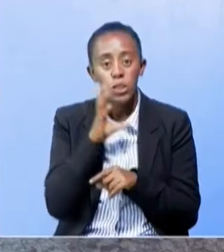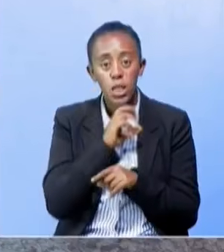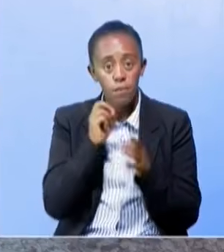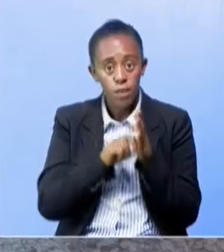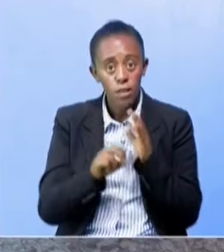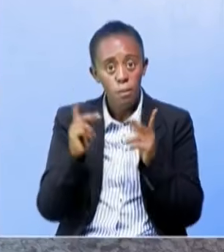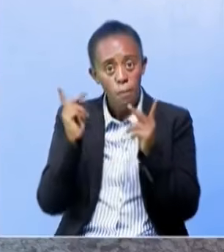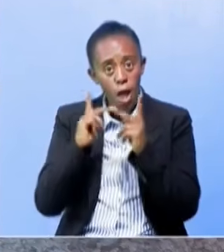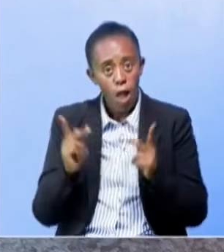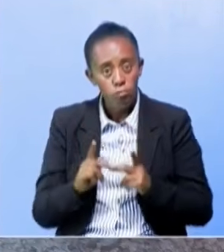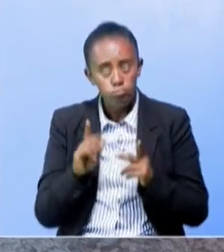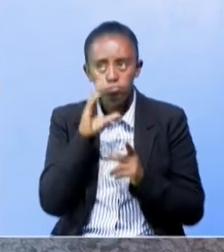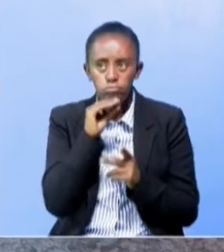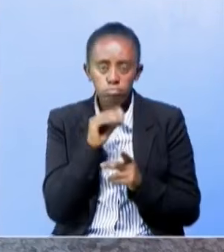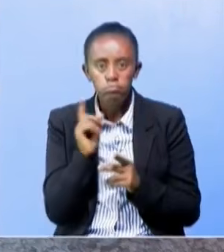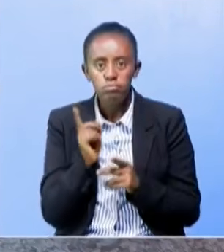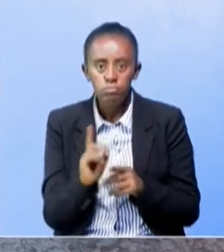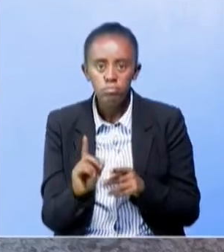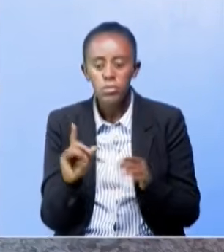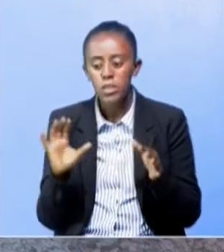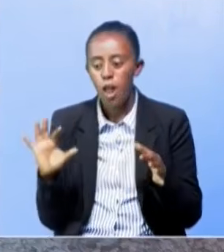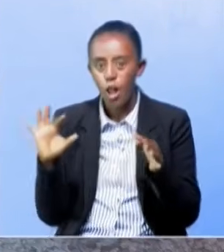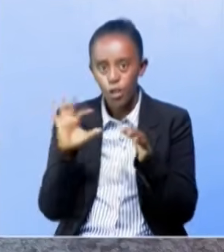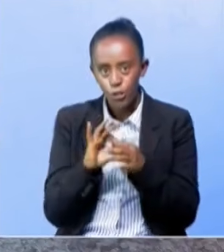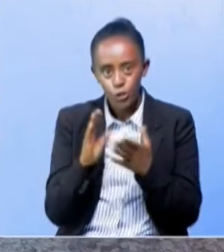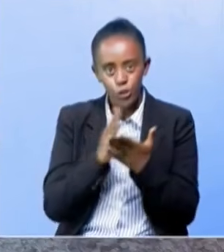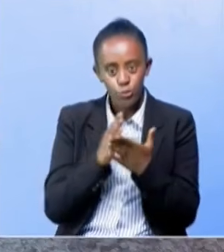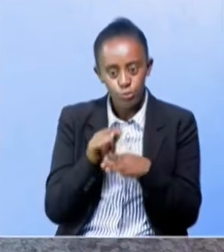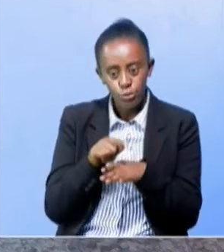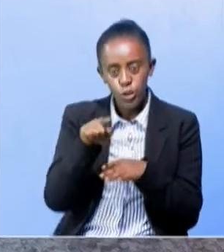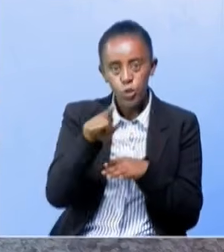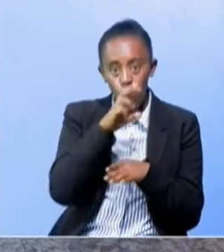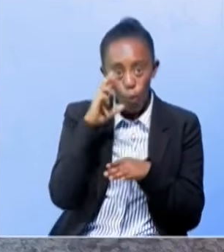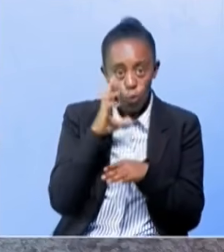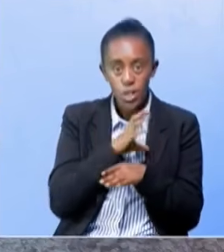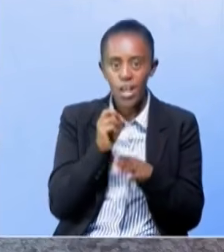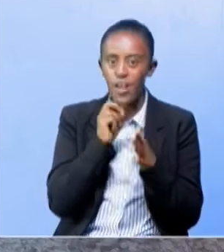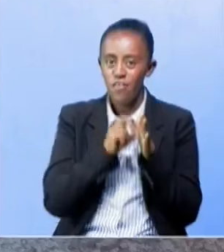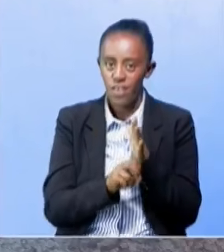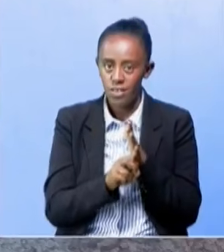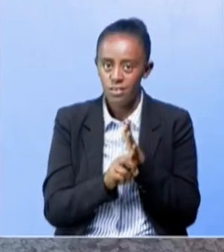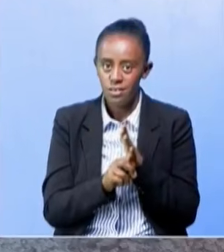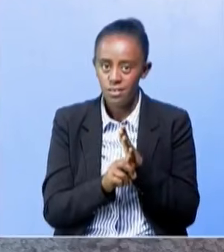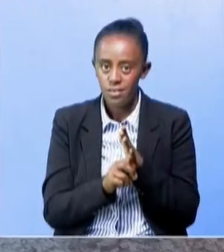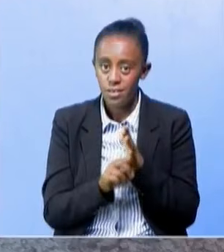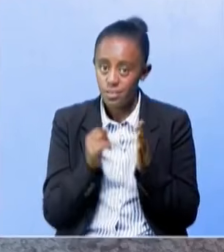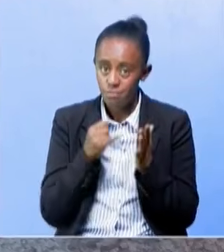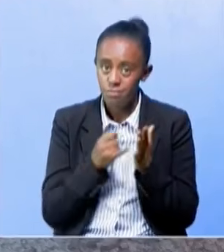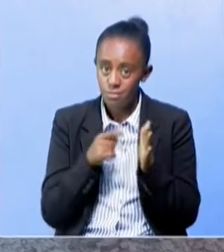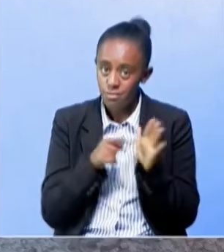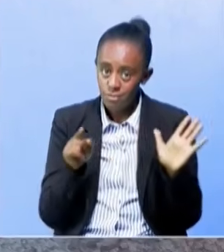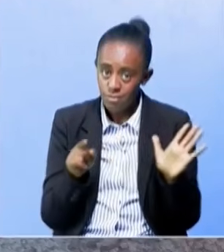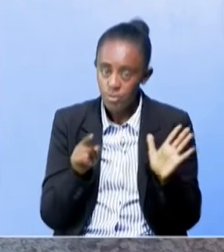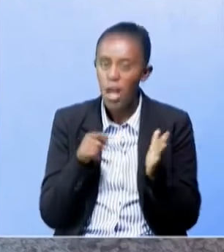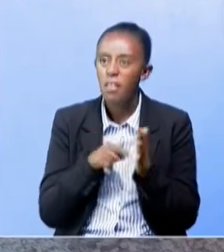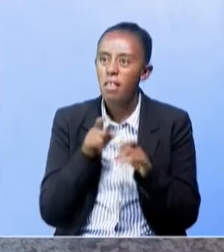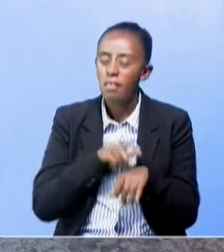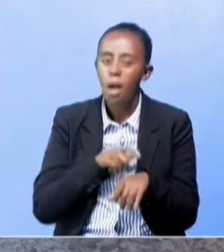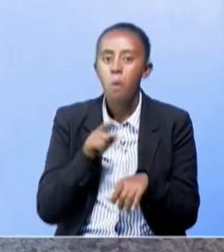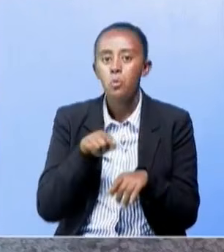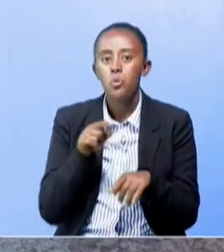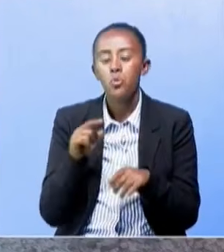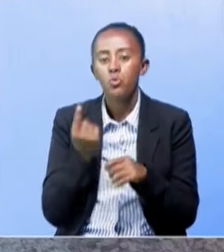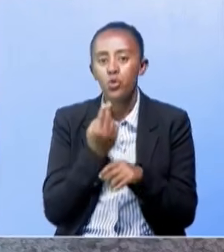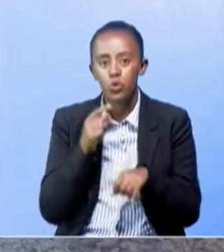paragraph, we're saying that the relationship between cause and effect. Is it clear? At that time, we can use